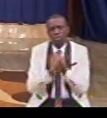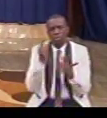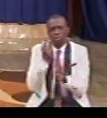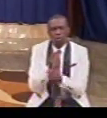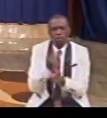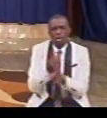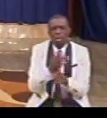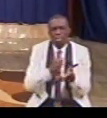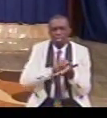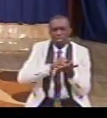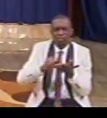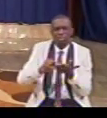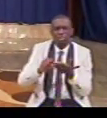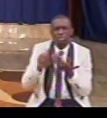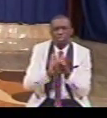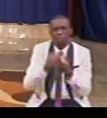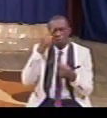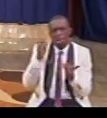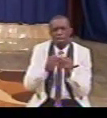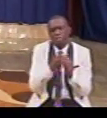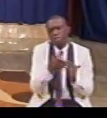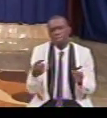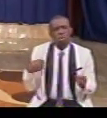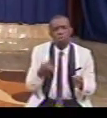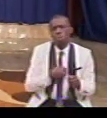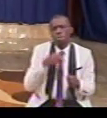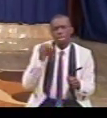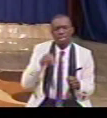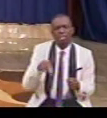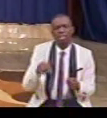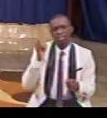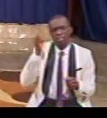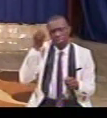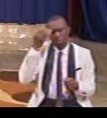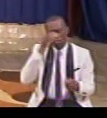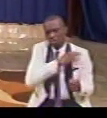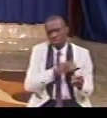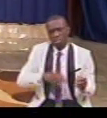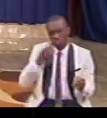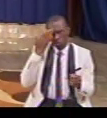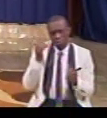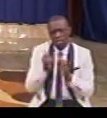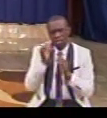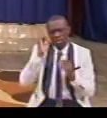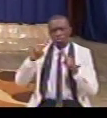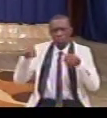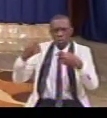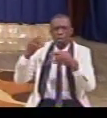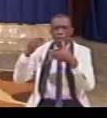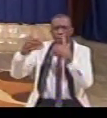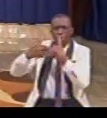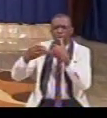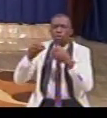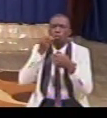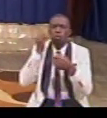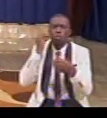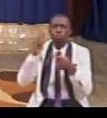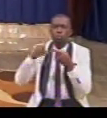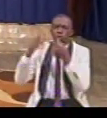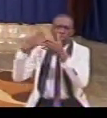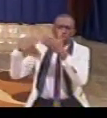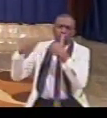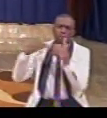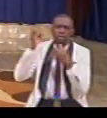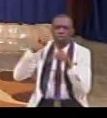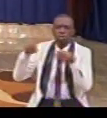everything that we need and he knew it he knew he was going back he was going back home he was going back to Heaven he was going